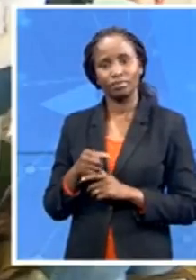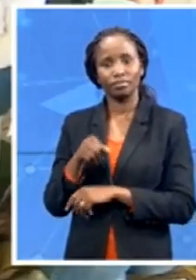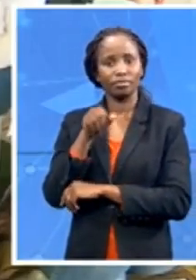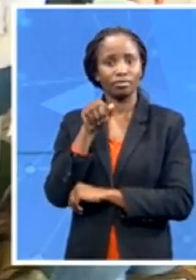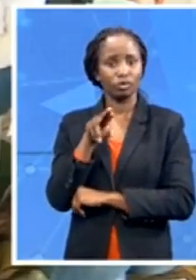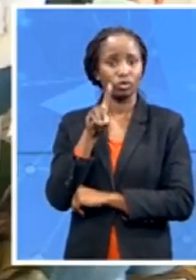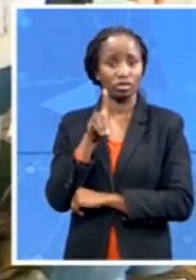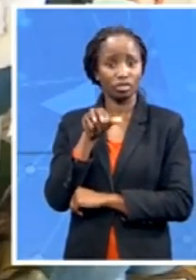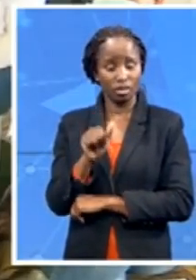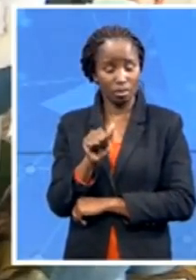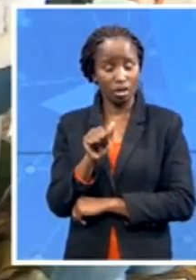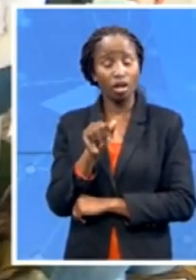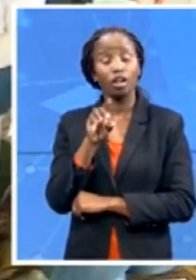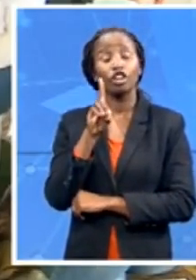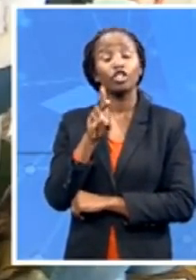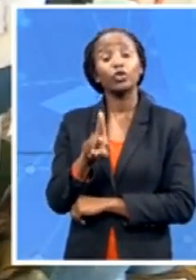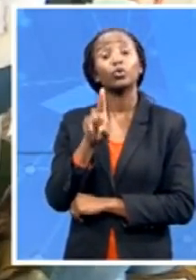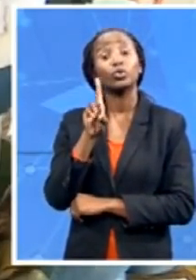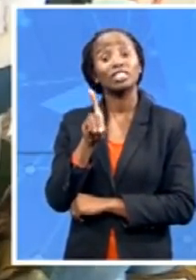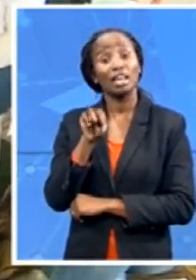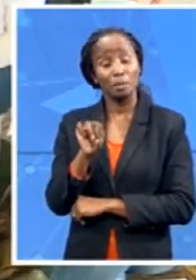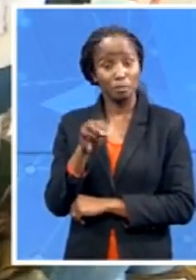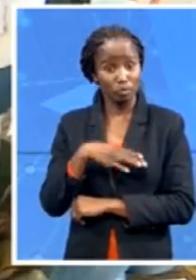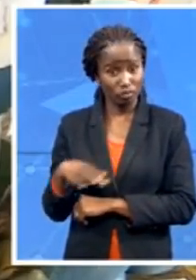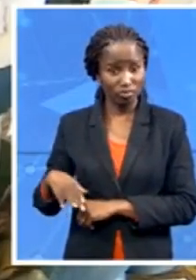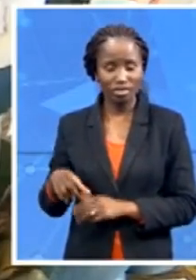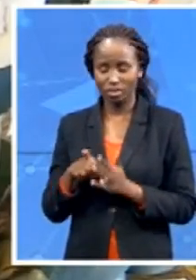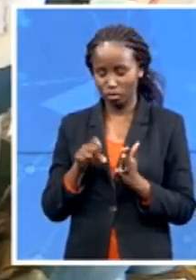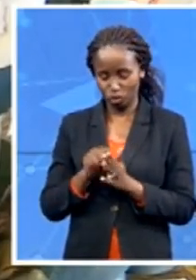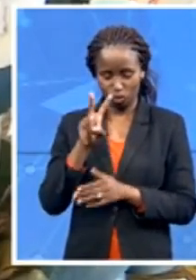Kwaku unge 26 ka July 1996.